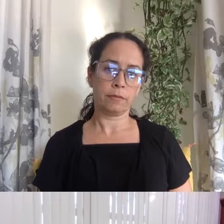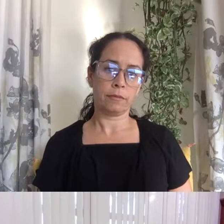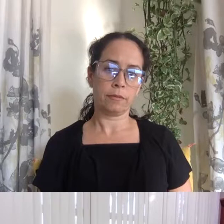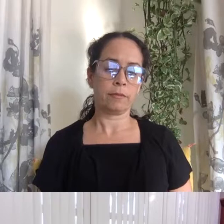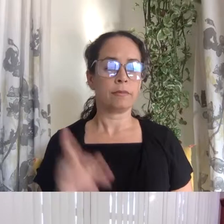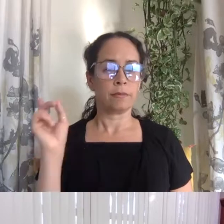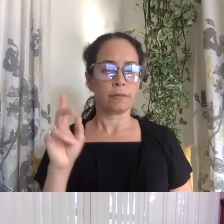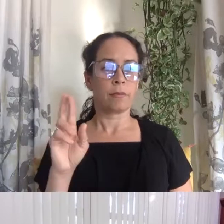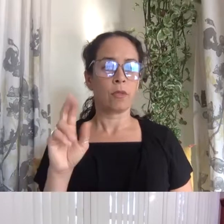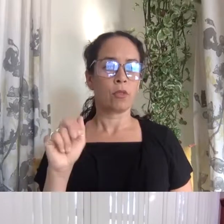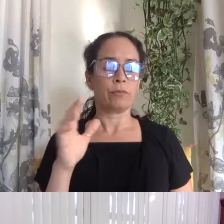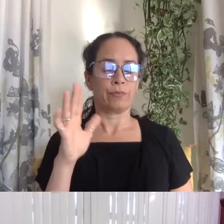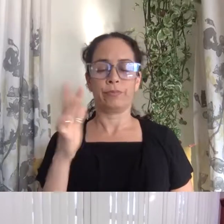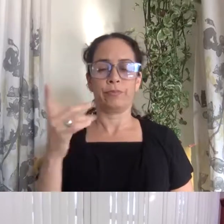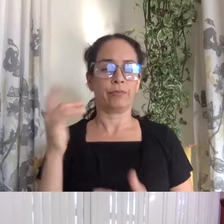Okay, thank you.